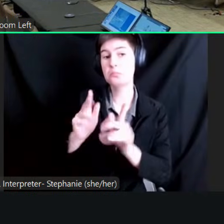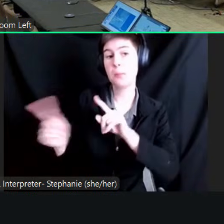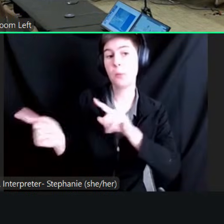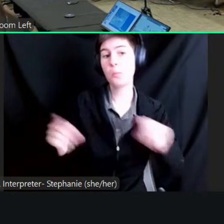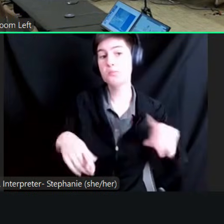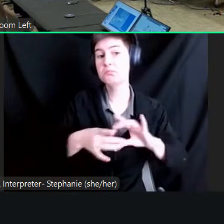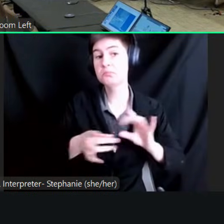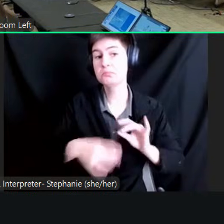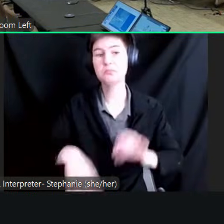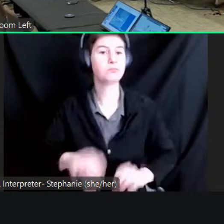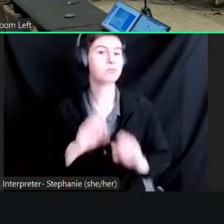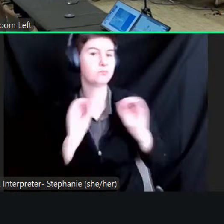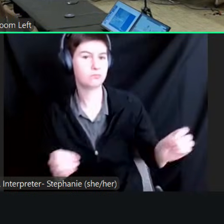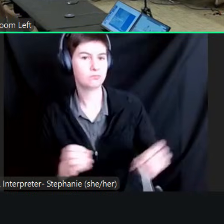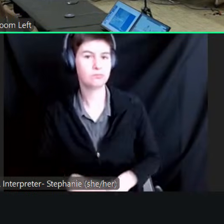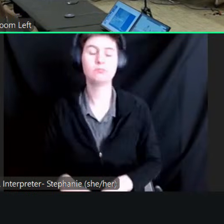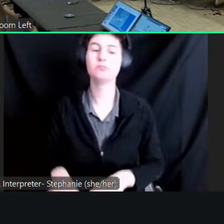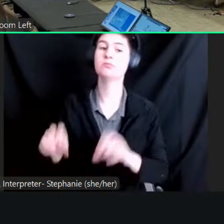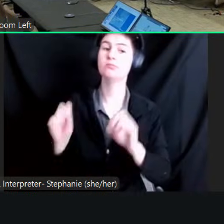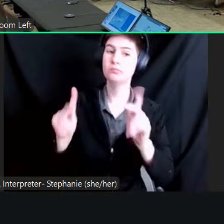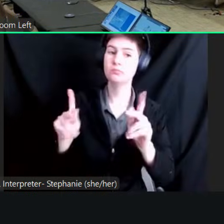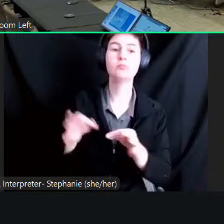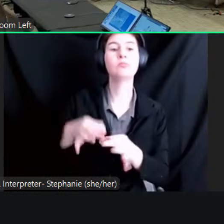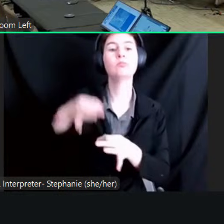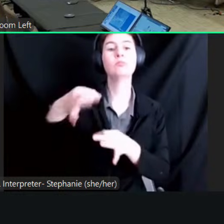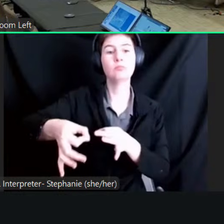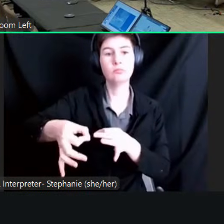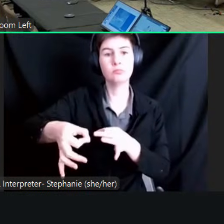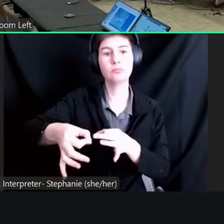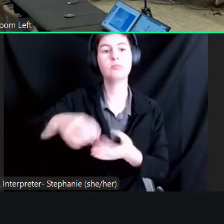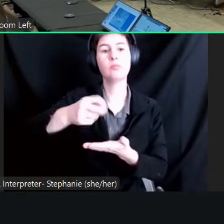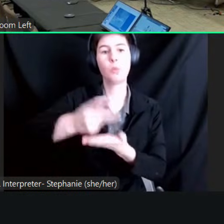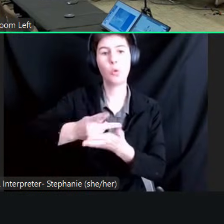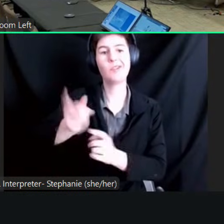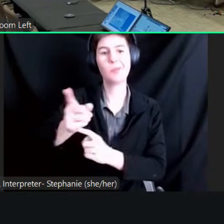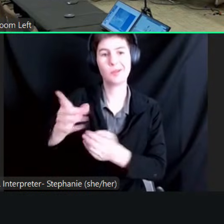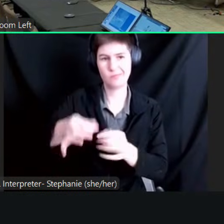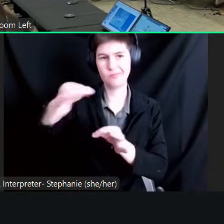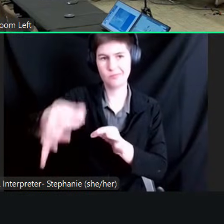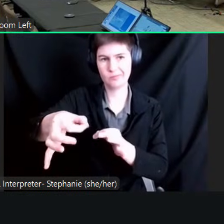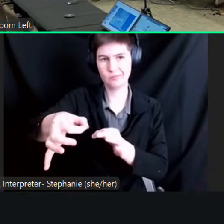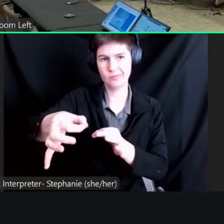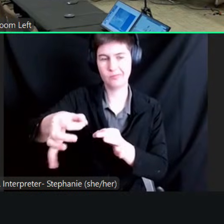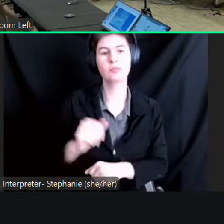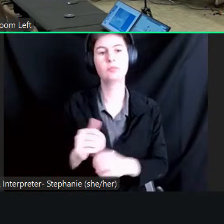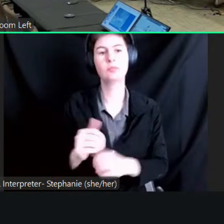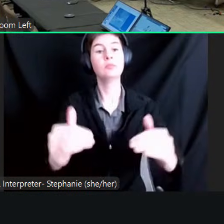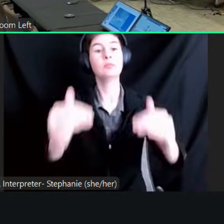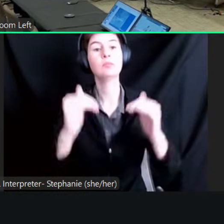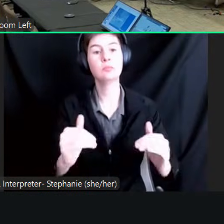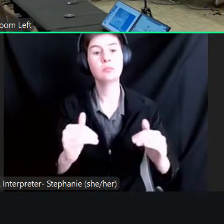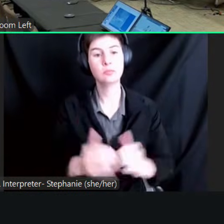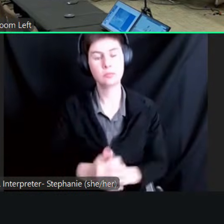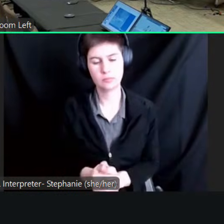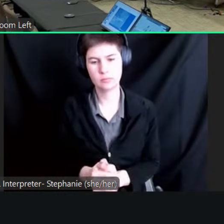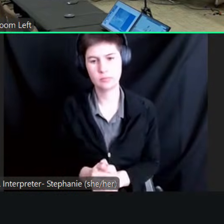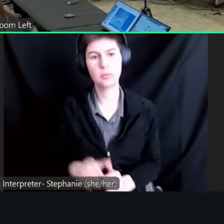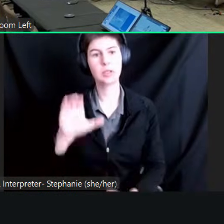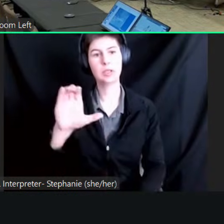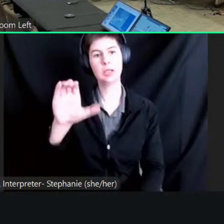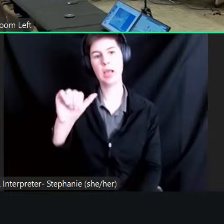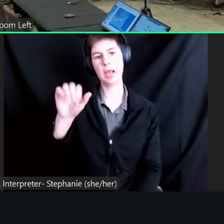Great. We will postpone approving the minutes. Next item on the agenda is the